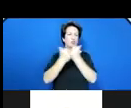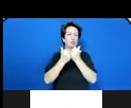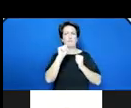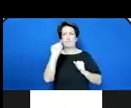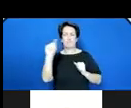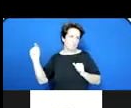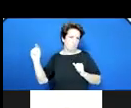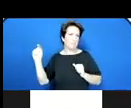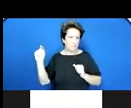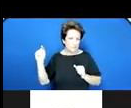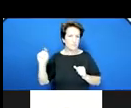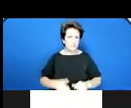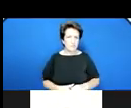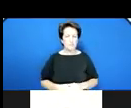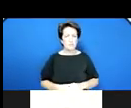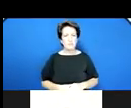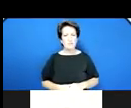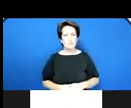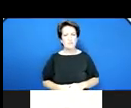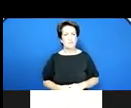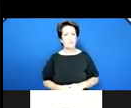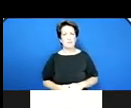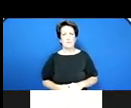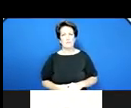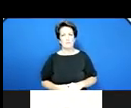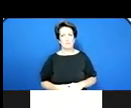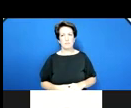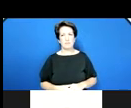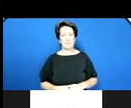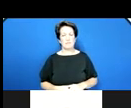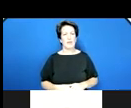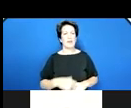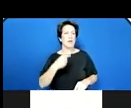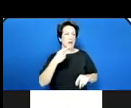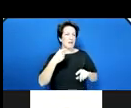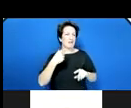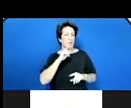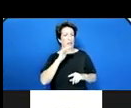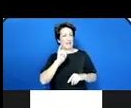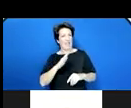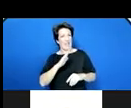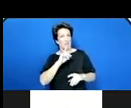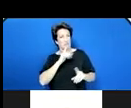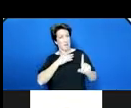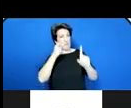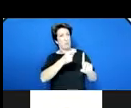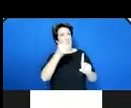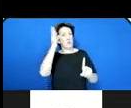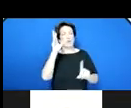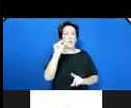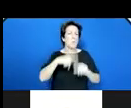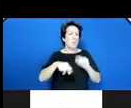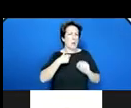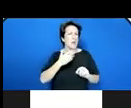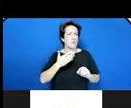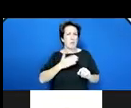program. So you know, happy, it's not the focus of my presentation, but happy to speak to anything there as we